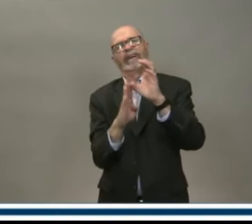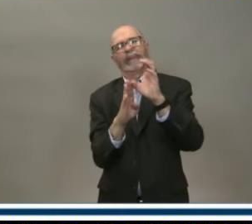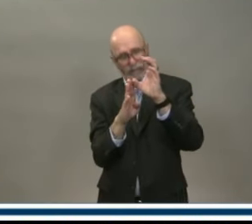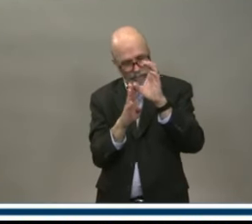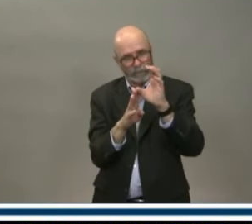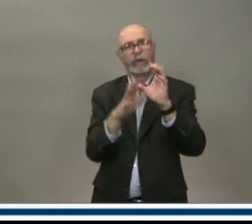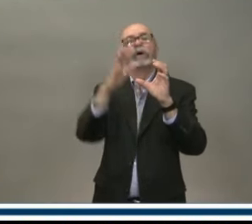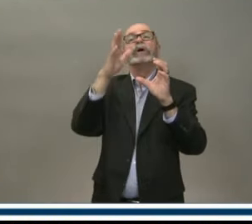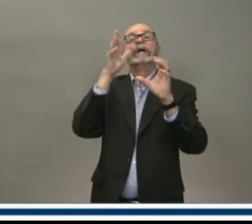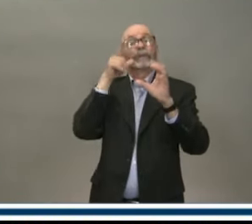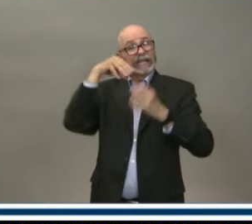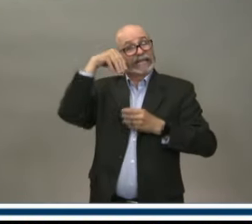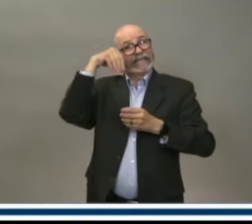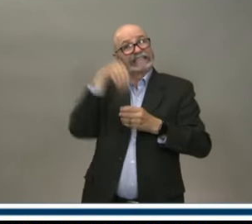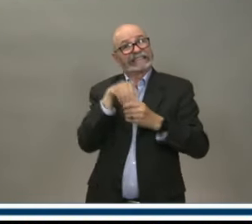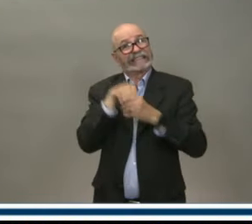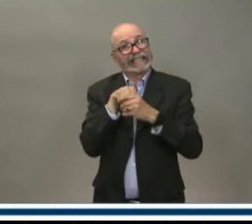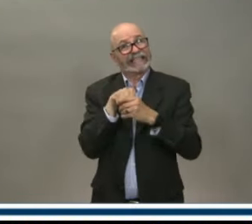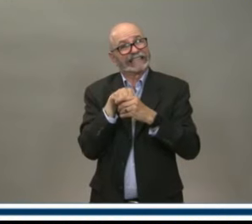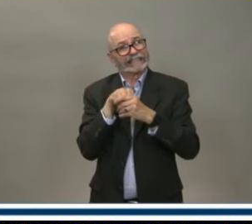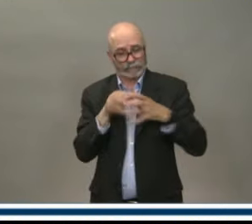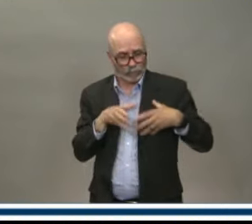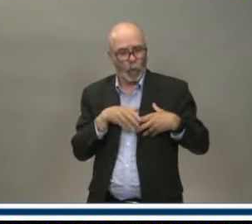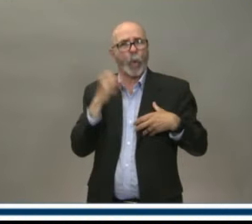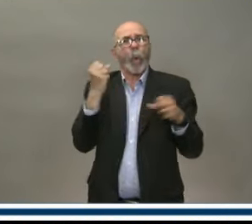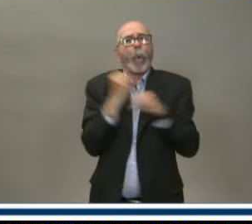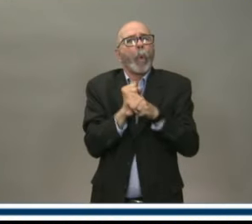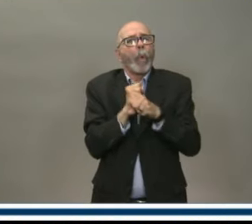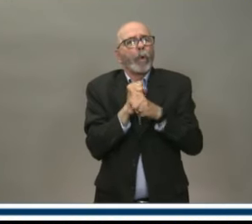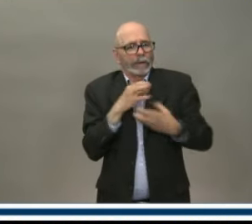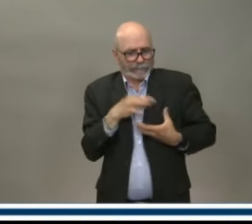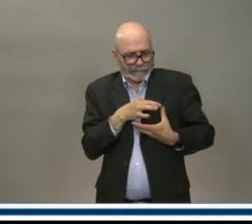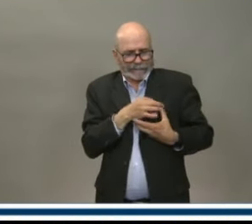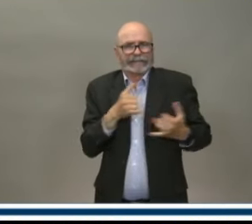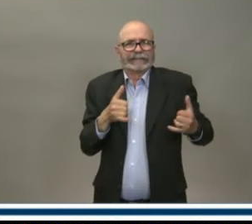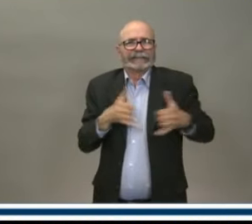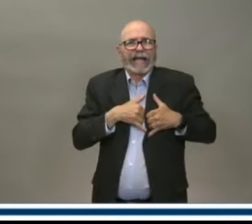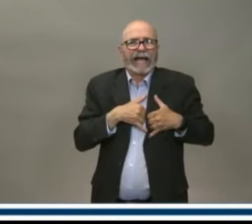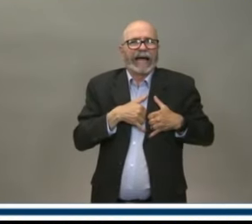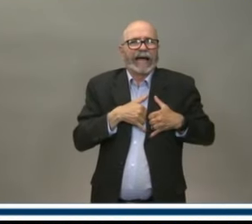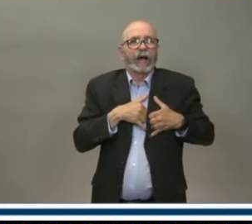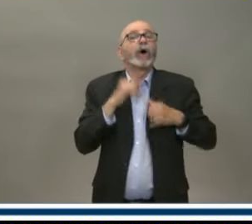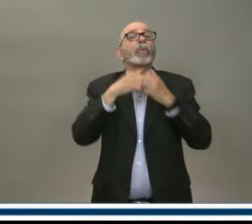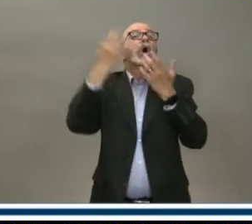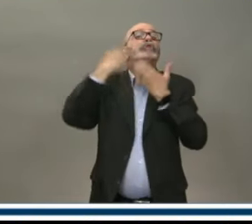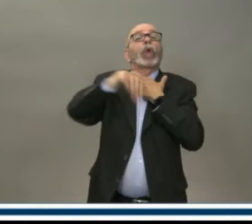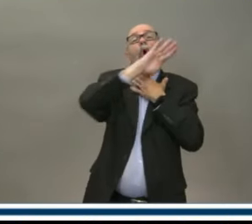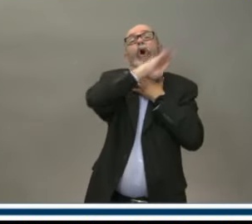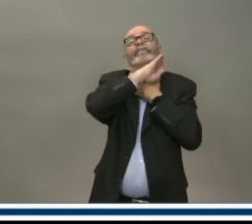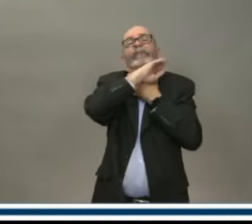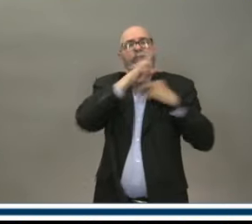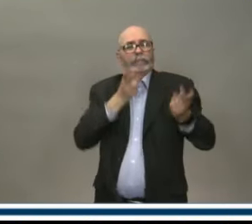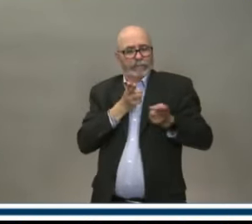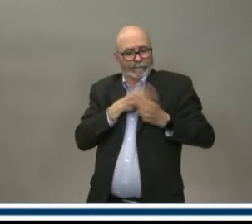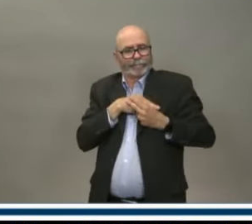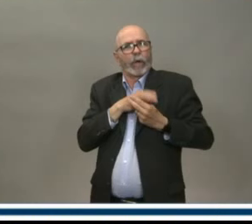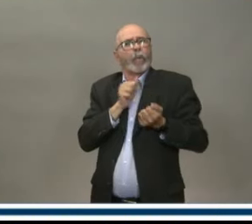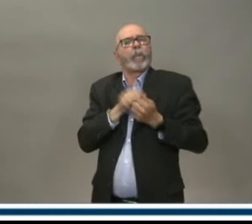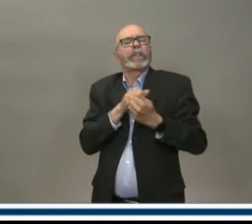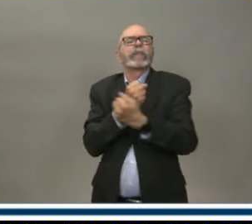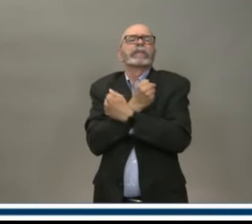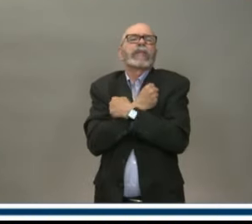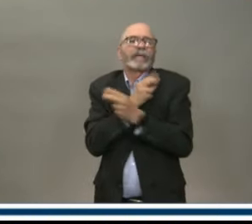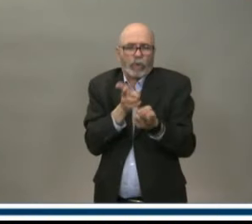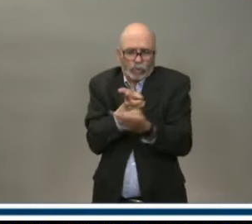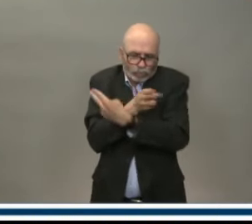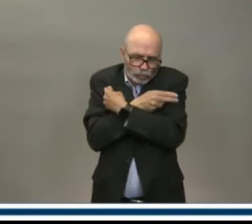A symbol of strength, and the scarf is a symbol of love and warmth. And that is who we are.